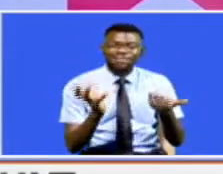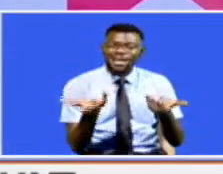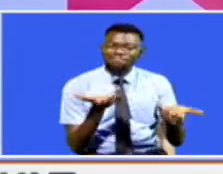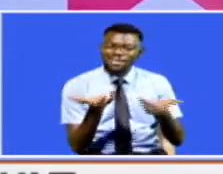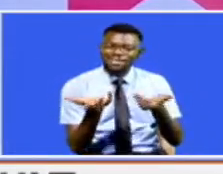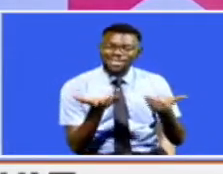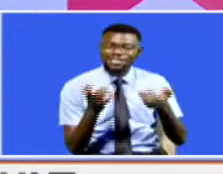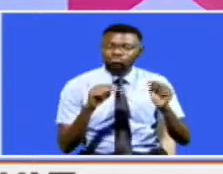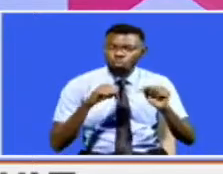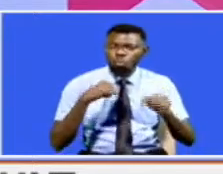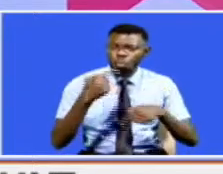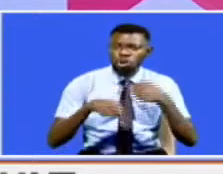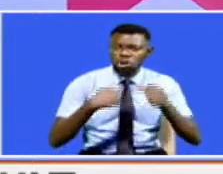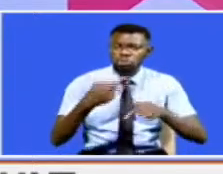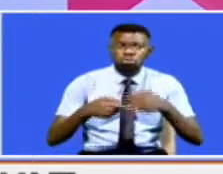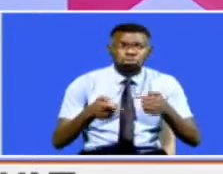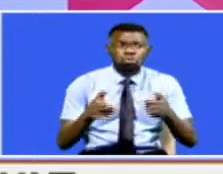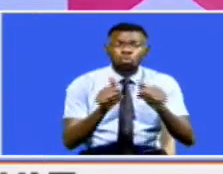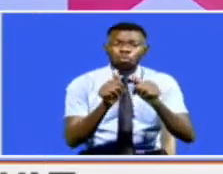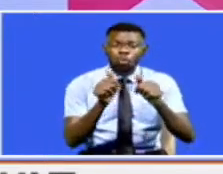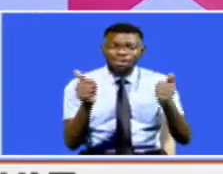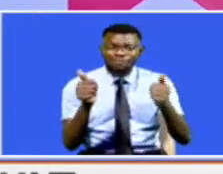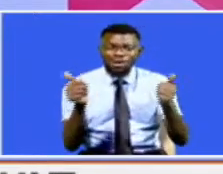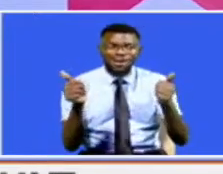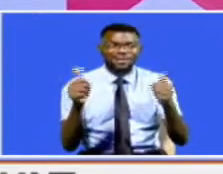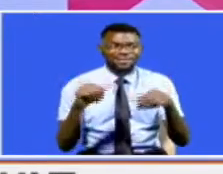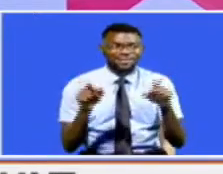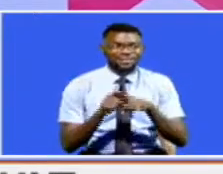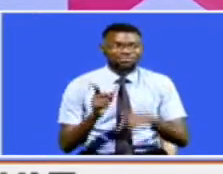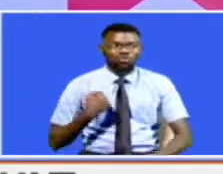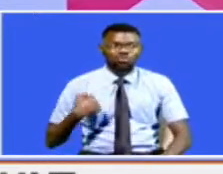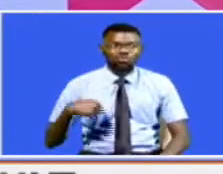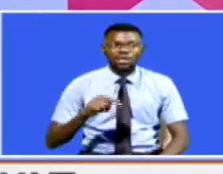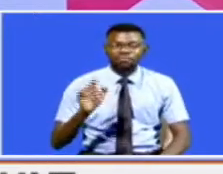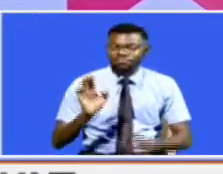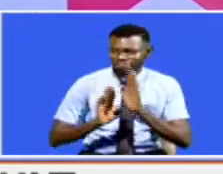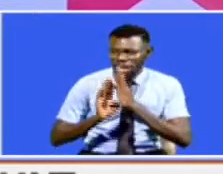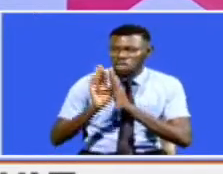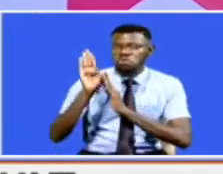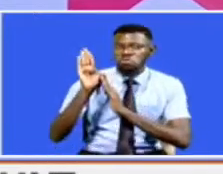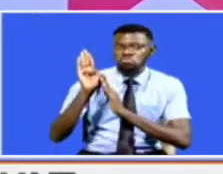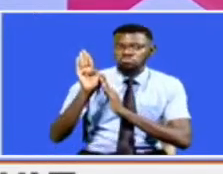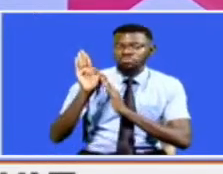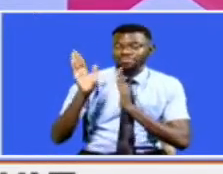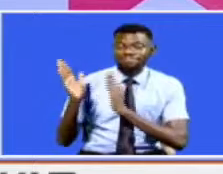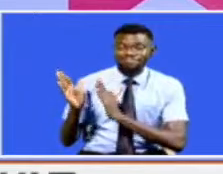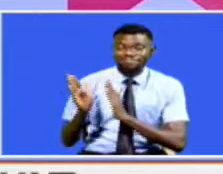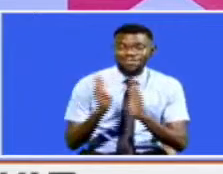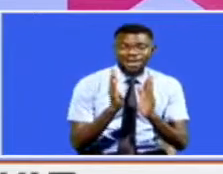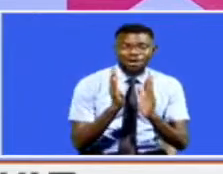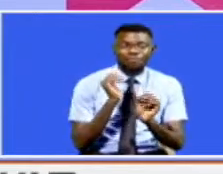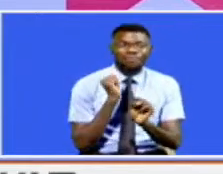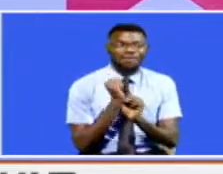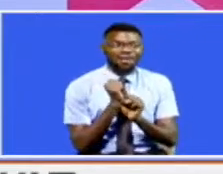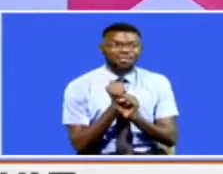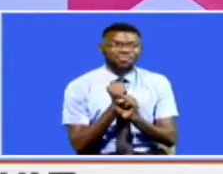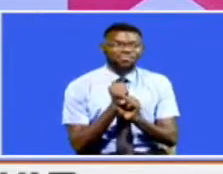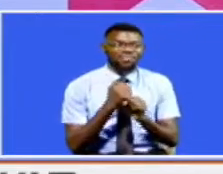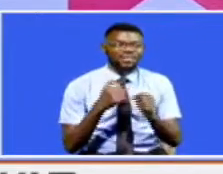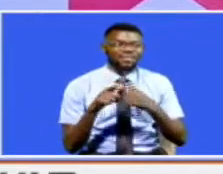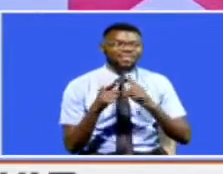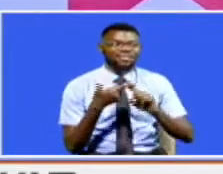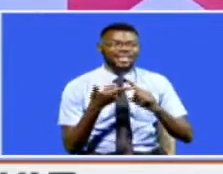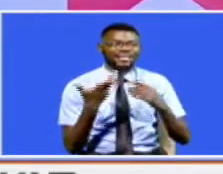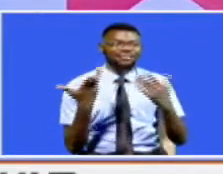running, to keep their businesses going, and we develop that business line to be able to do that, and for them to be able to do it